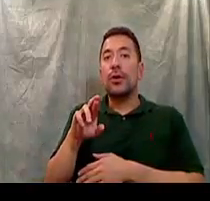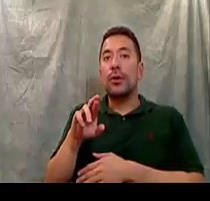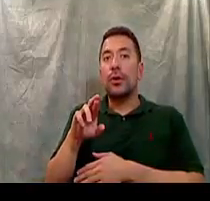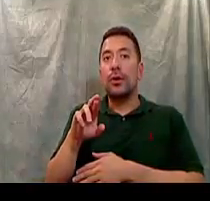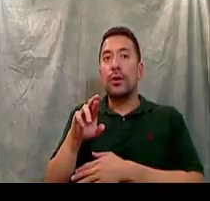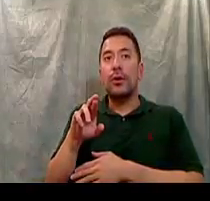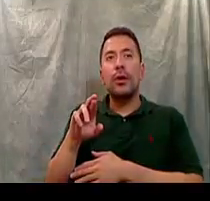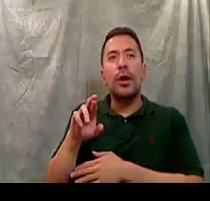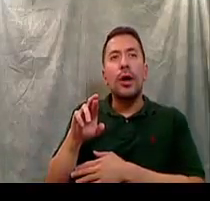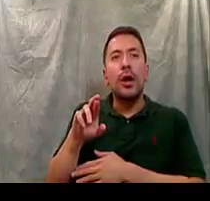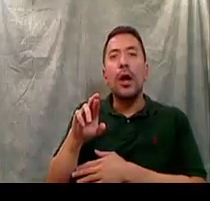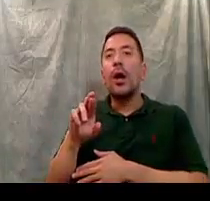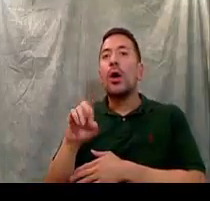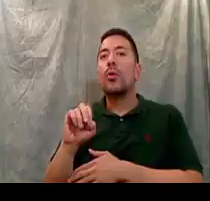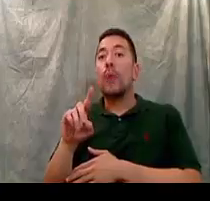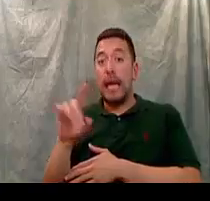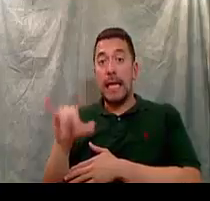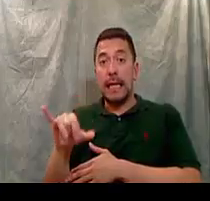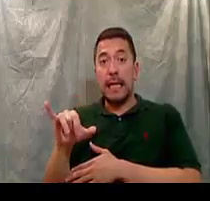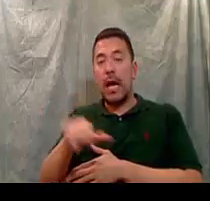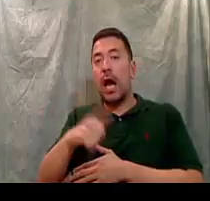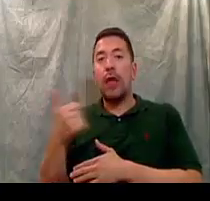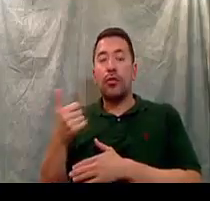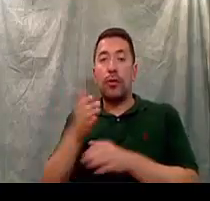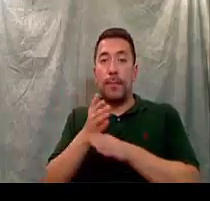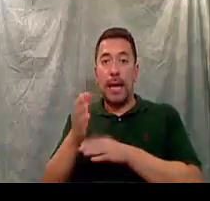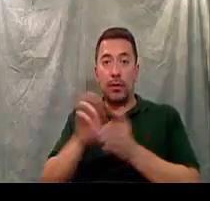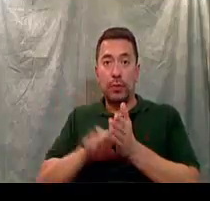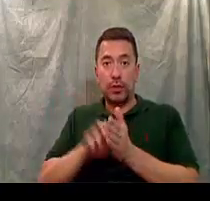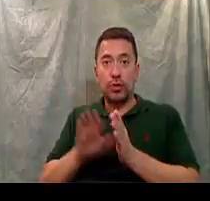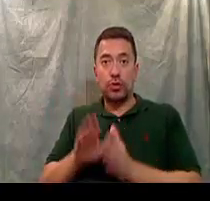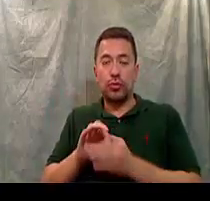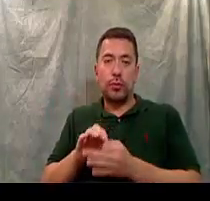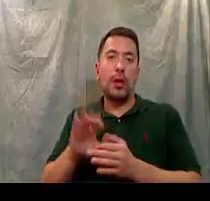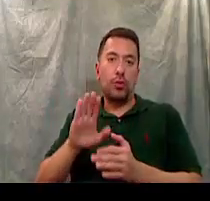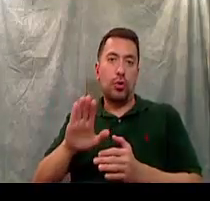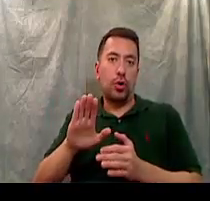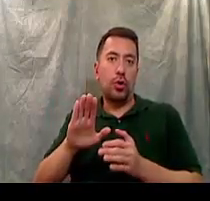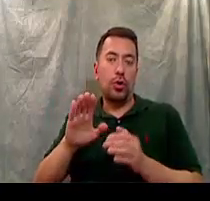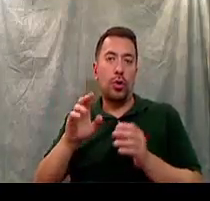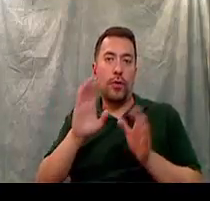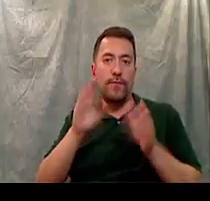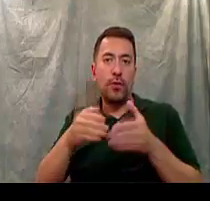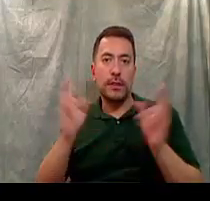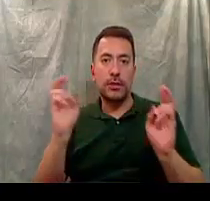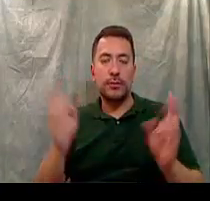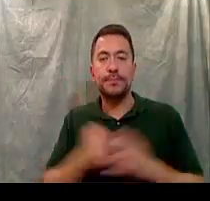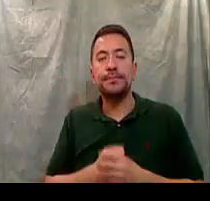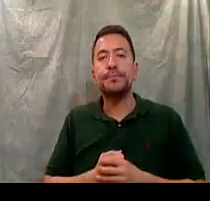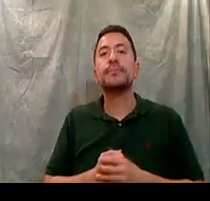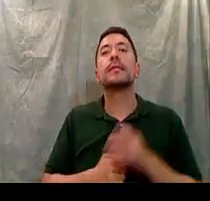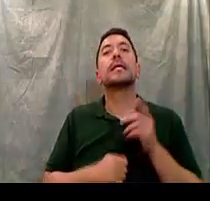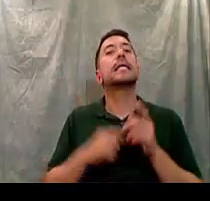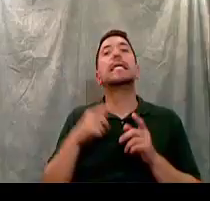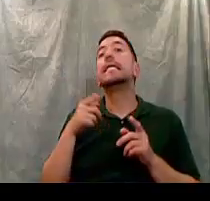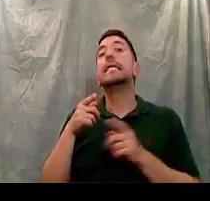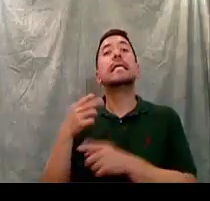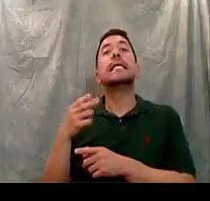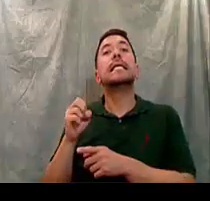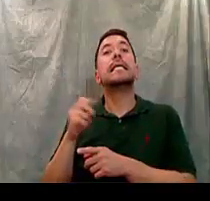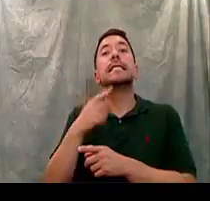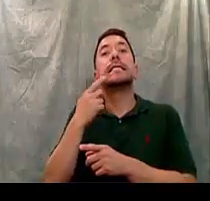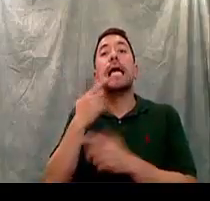big researcher around this problem that she's focusing on, he says something else. The concept